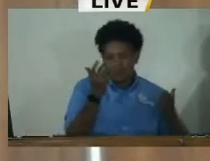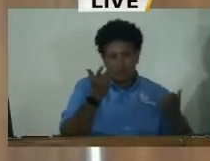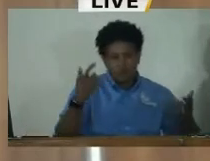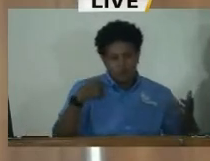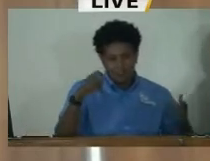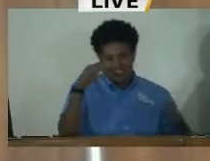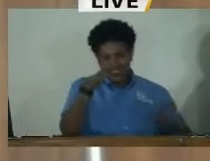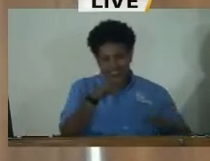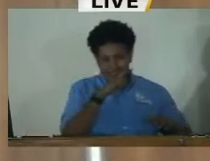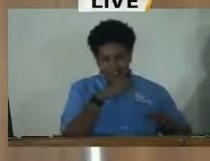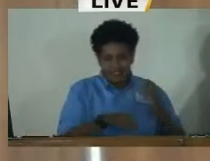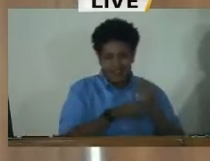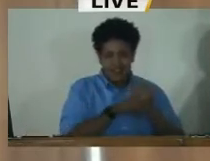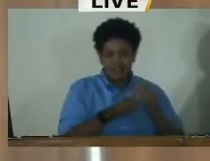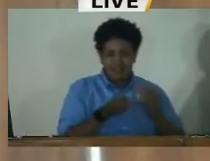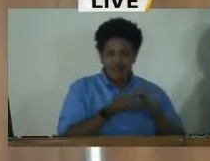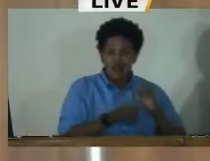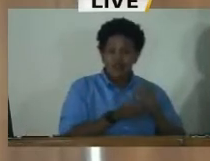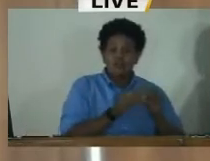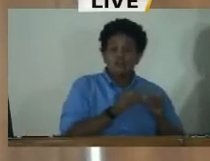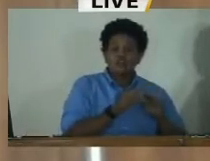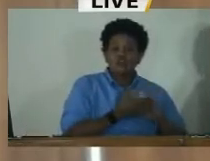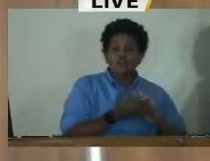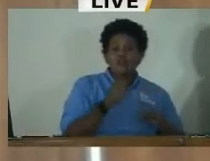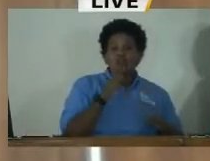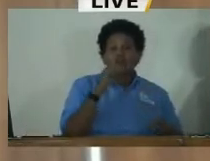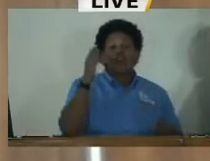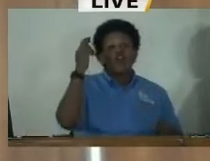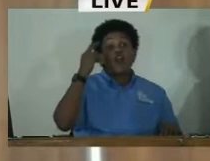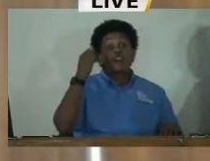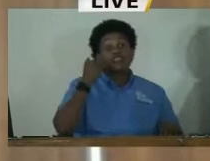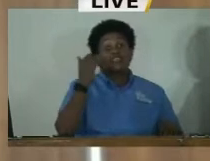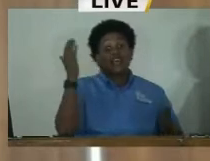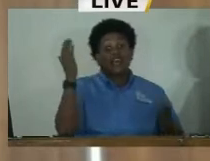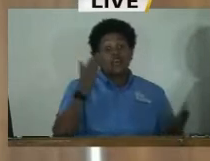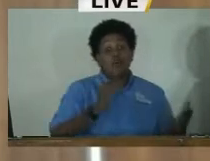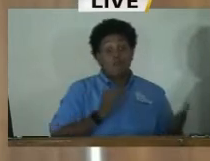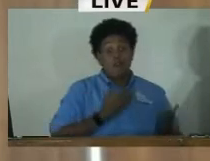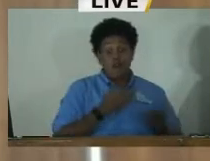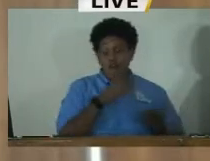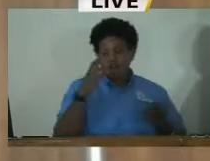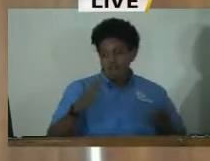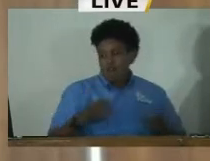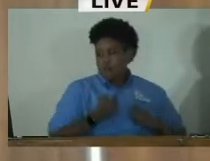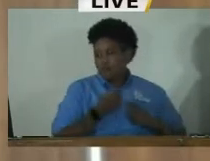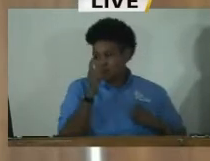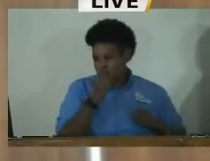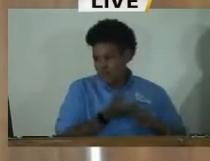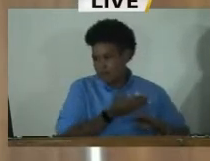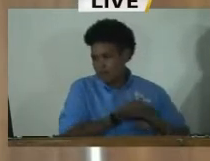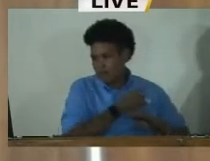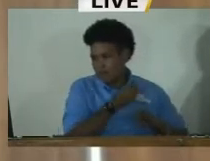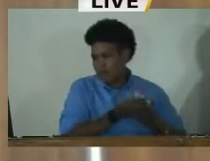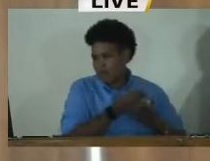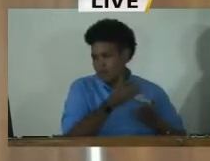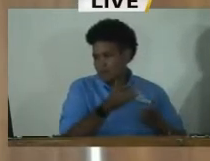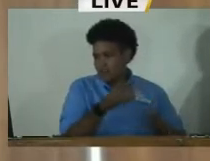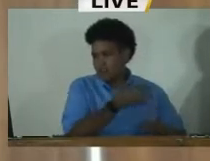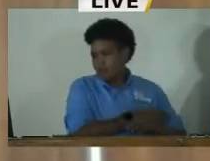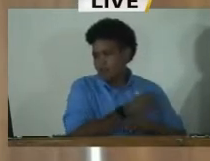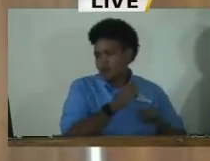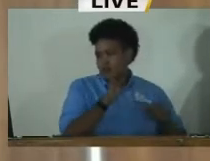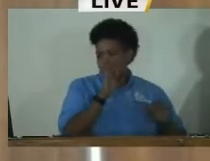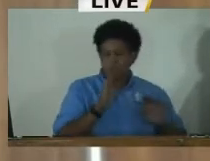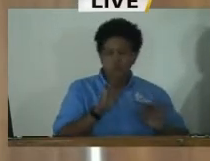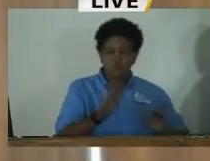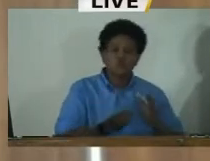largest source of employment. Logically, if we improve the incomes of our farmers, we'll improve their purchasing power, which will in turn